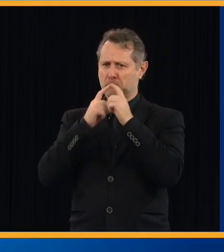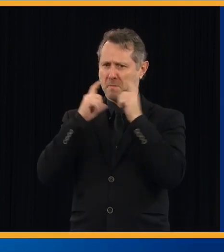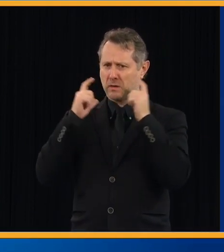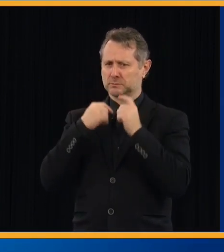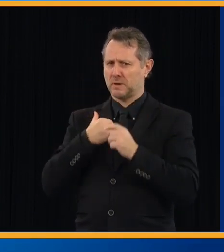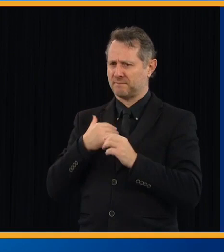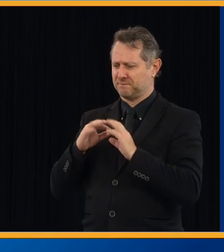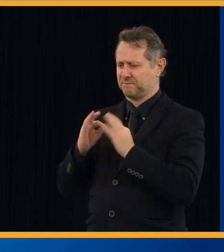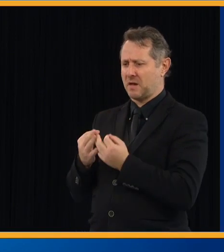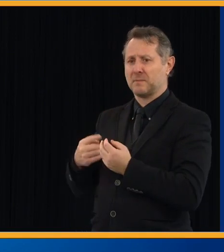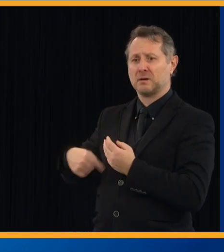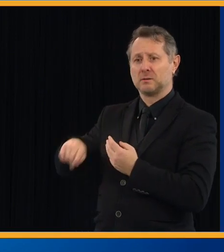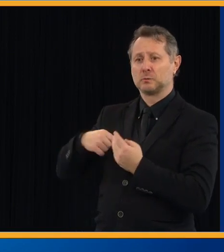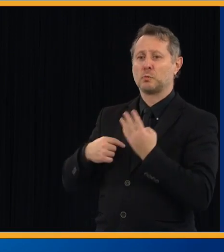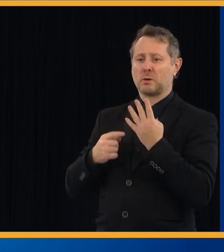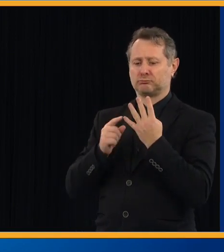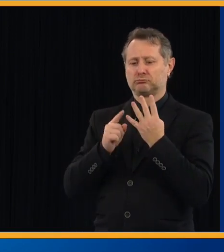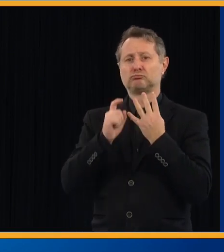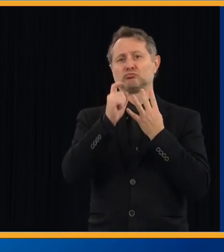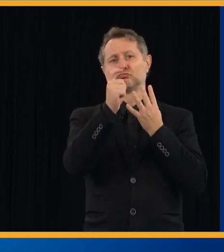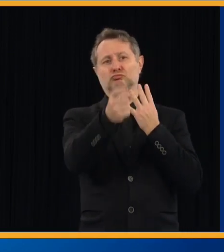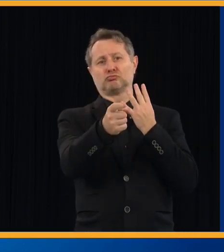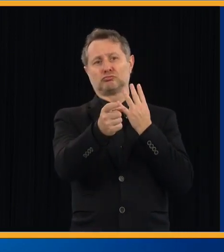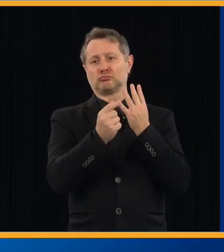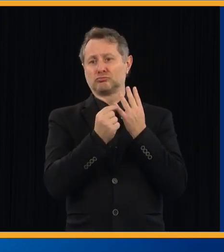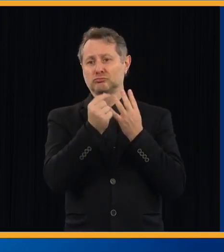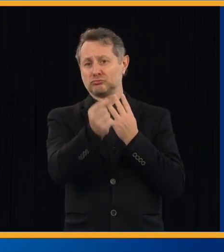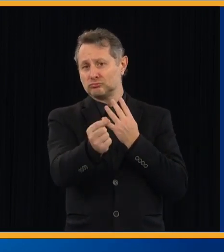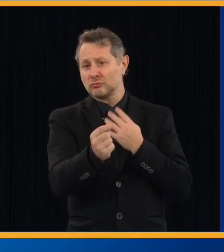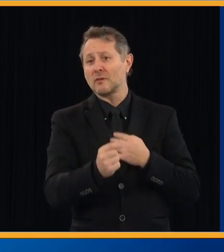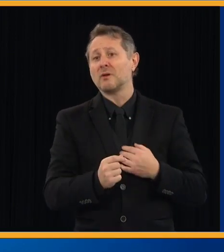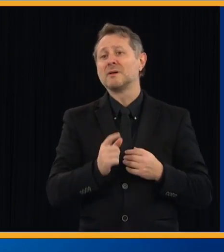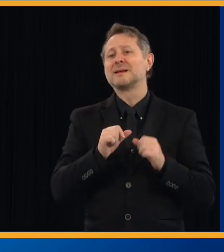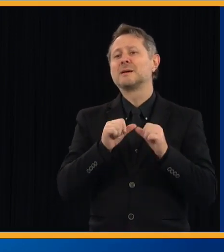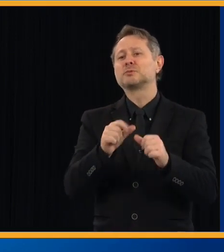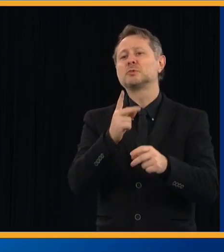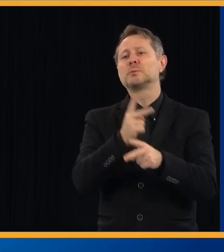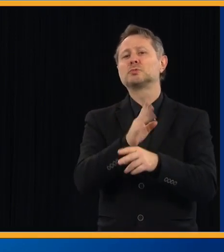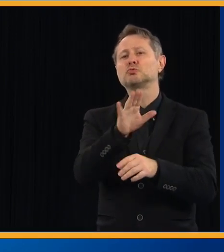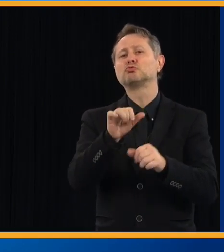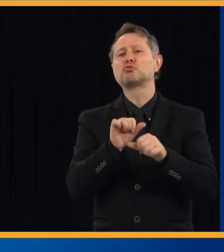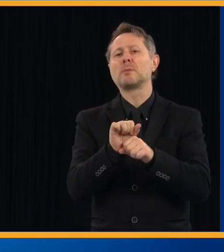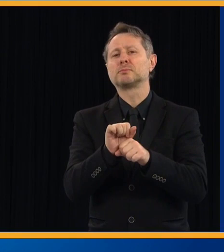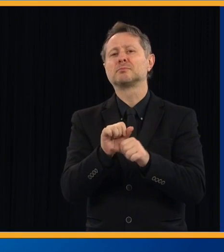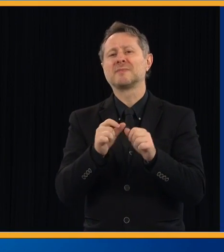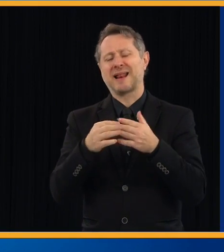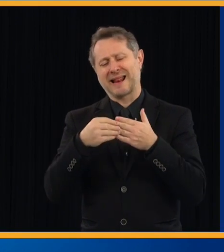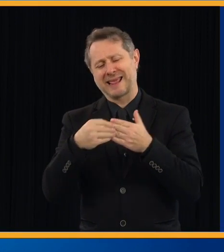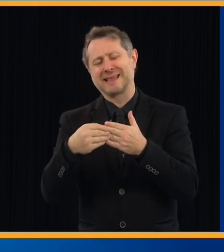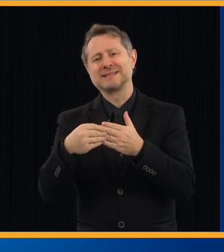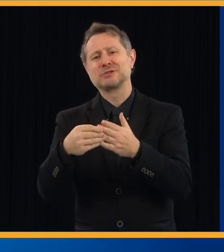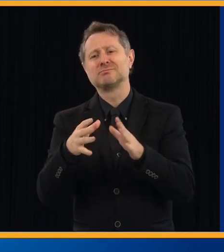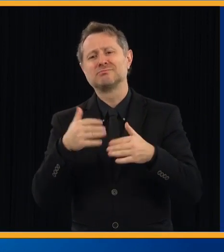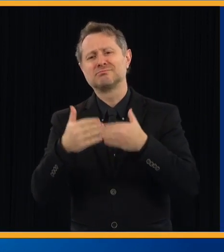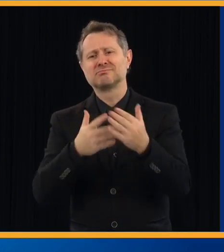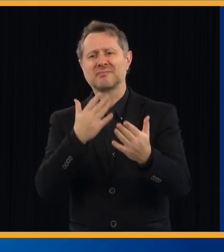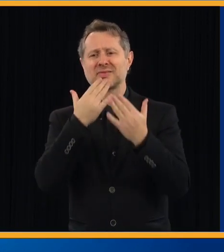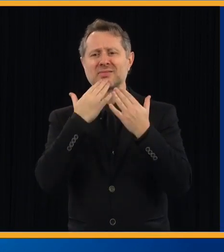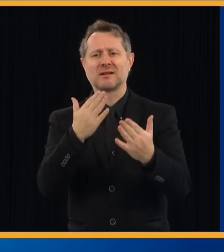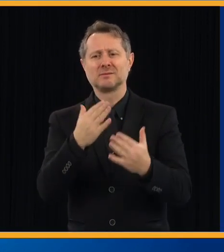family. Please keep on doing what you do so well, which is to lead. Sincerely, Dennis and Sharon.